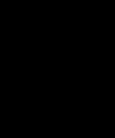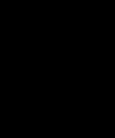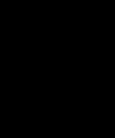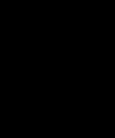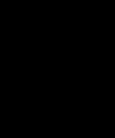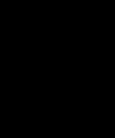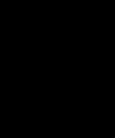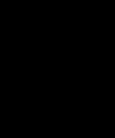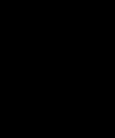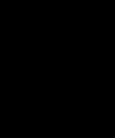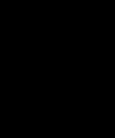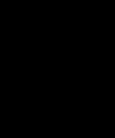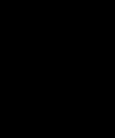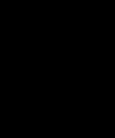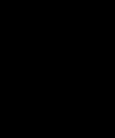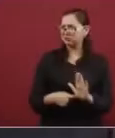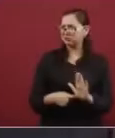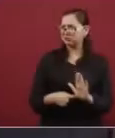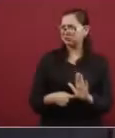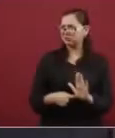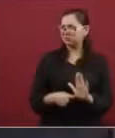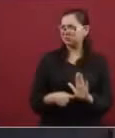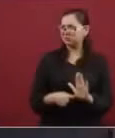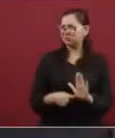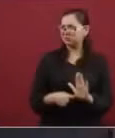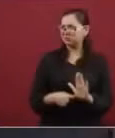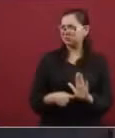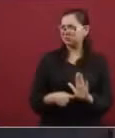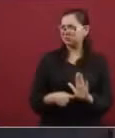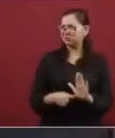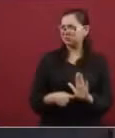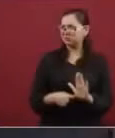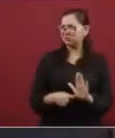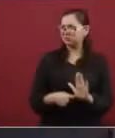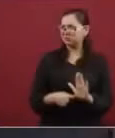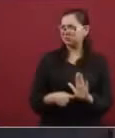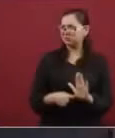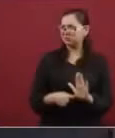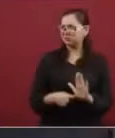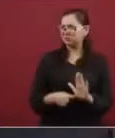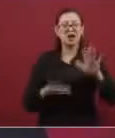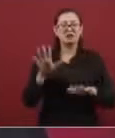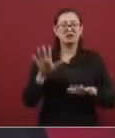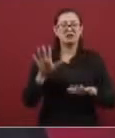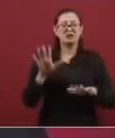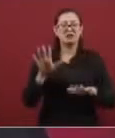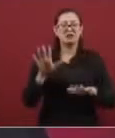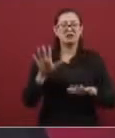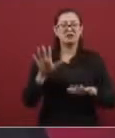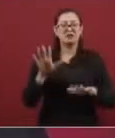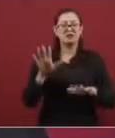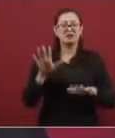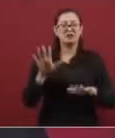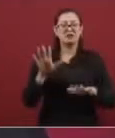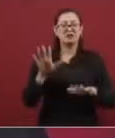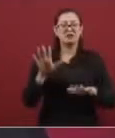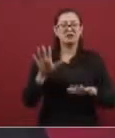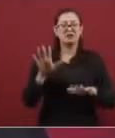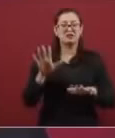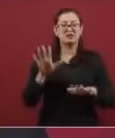But I'm just clarifying that I did not let them know, anybody know about the letter. But he